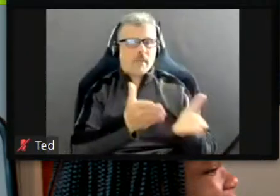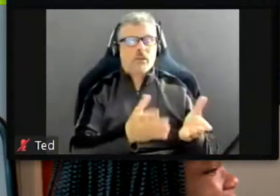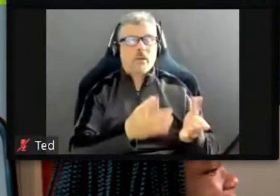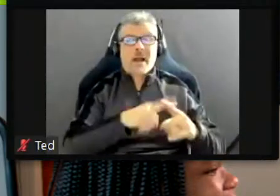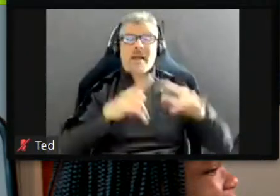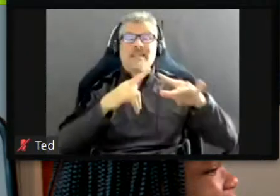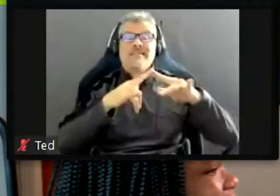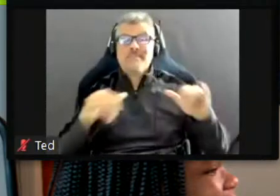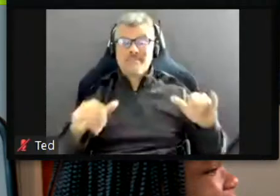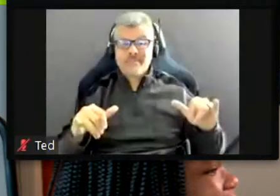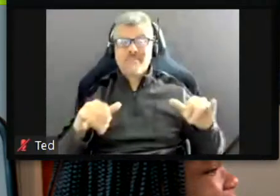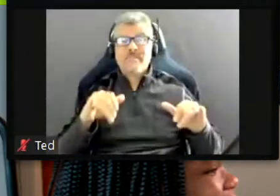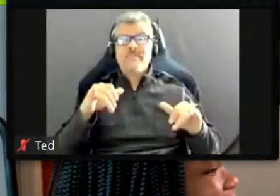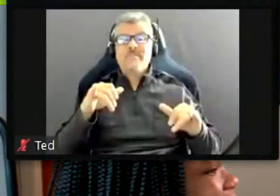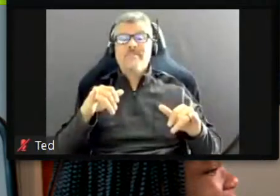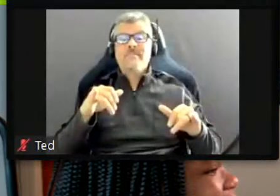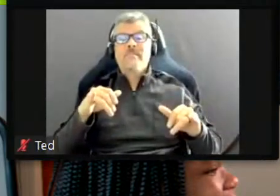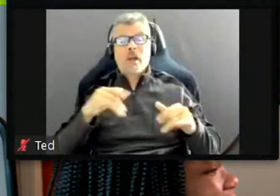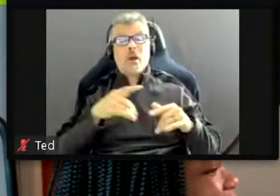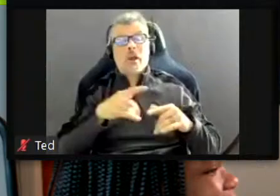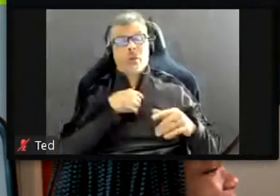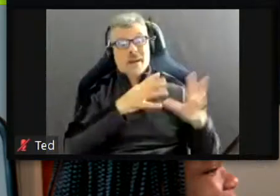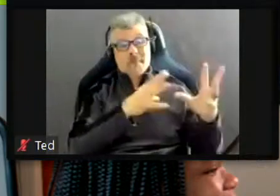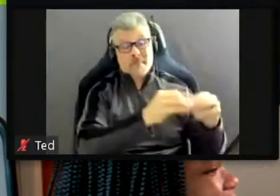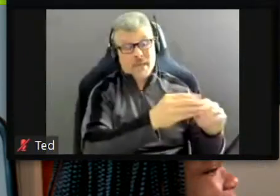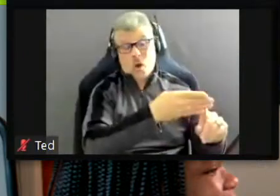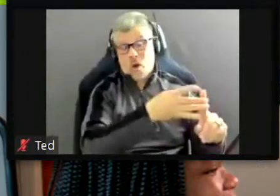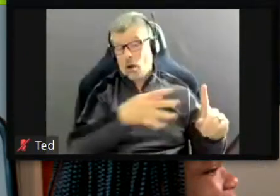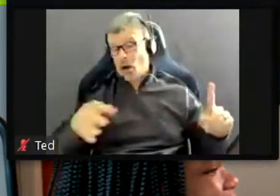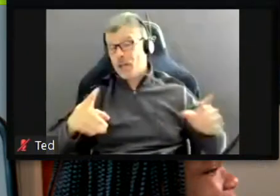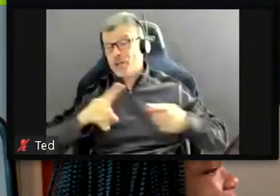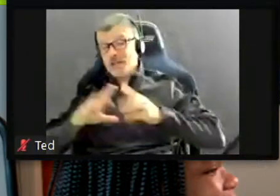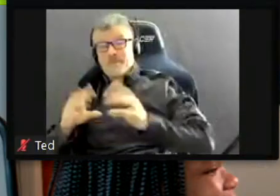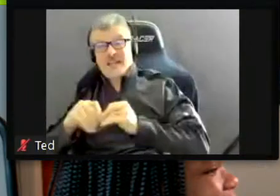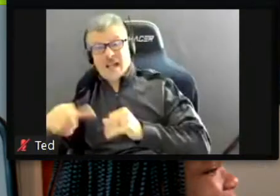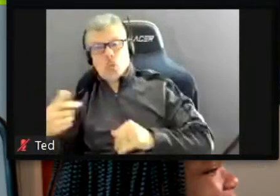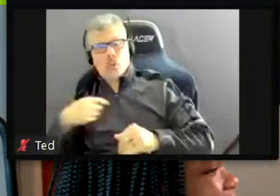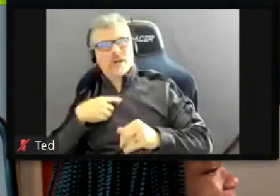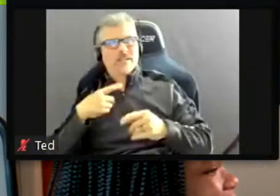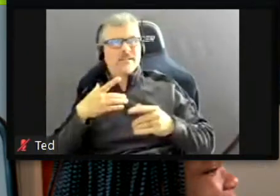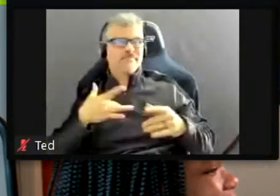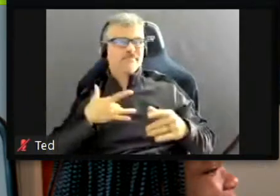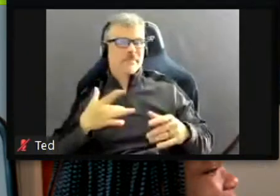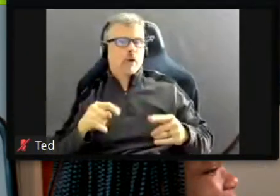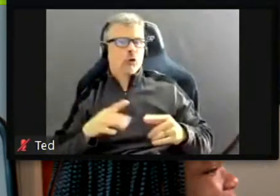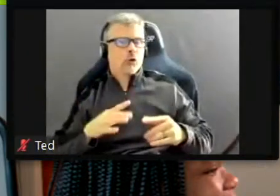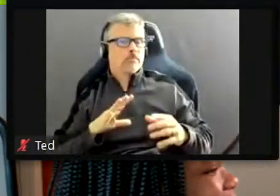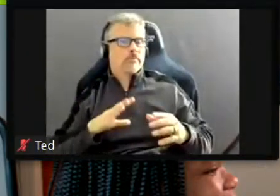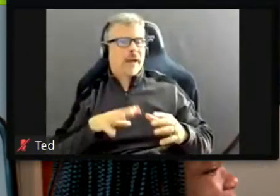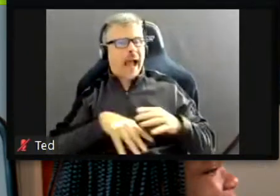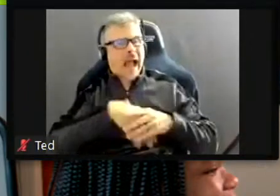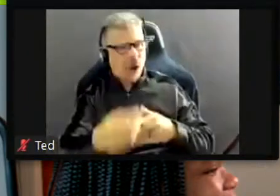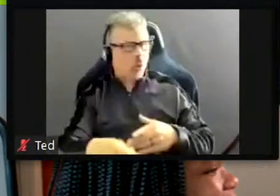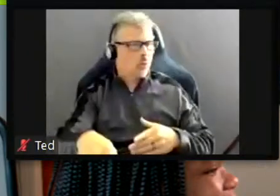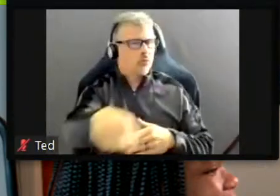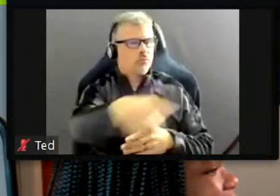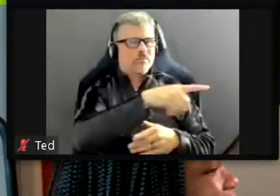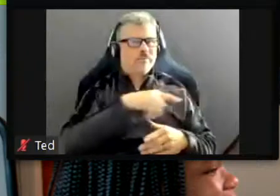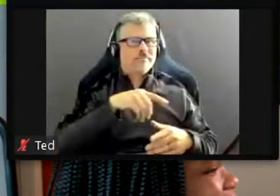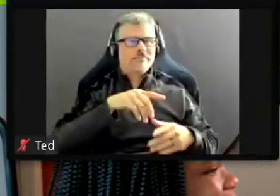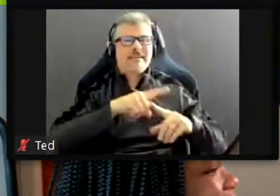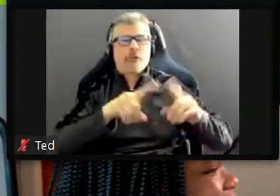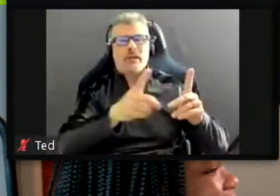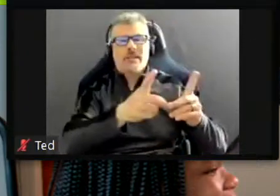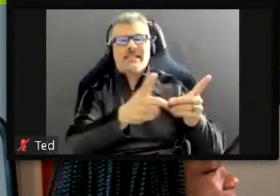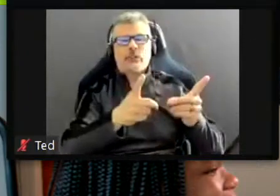on, from the time that we meet to the next, we also get out in the field. And so being in the field and going into the districts and speaking